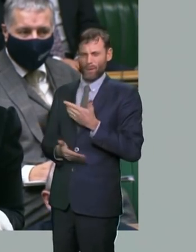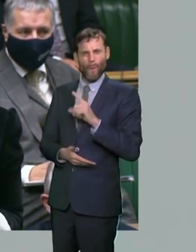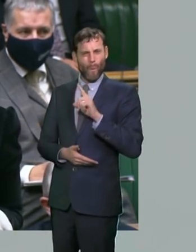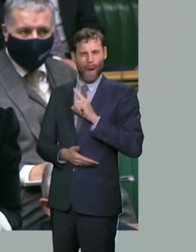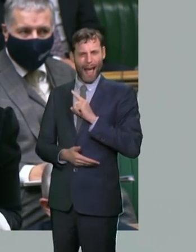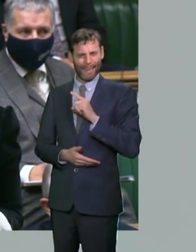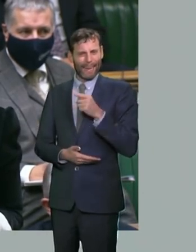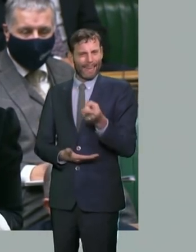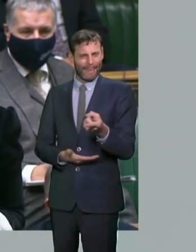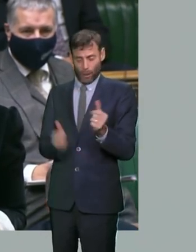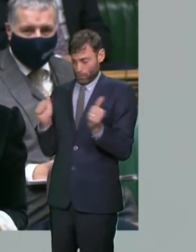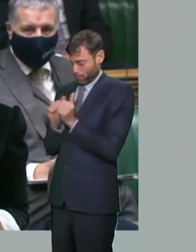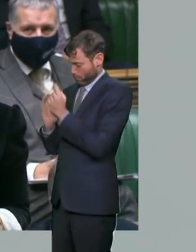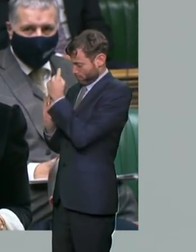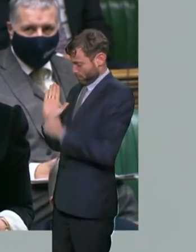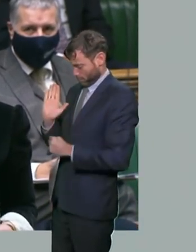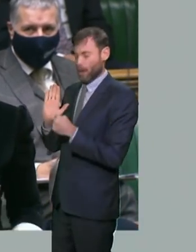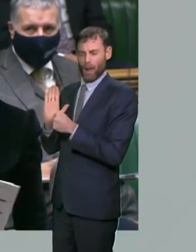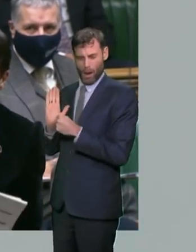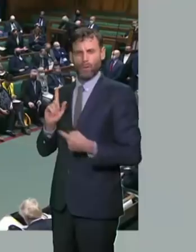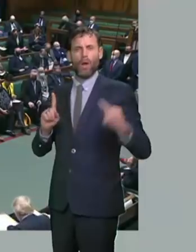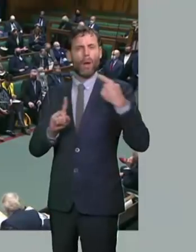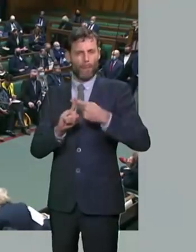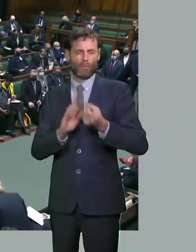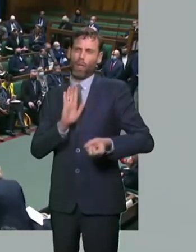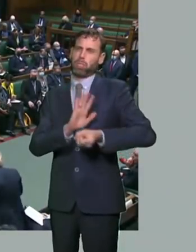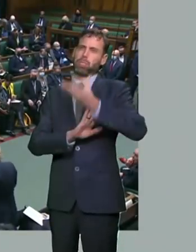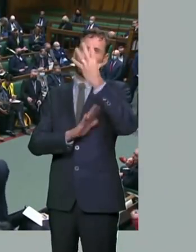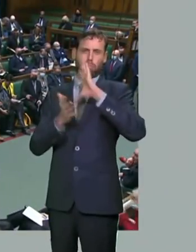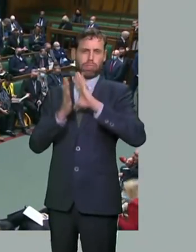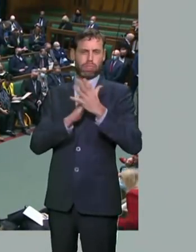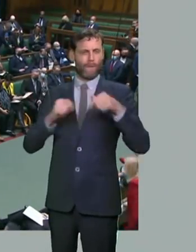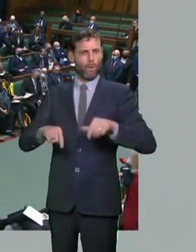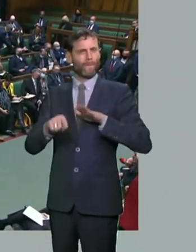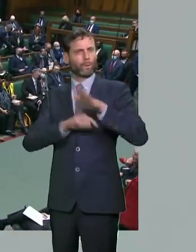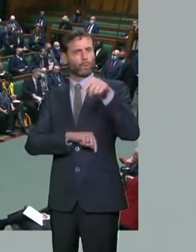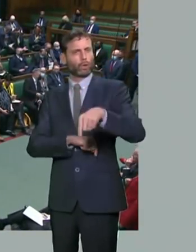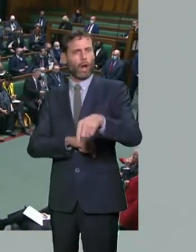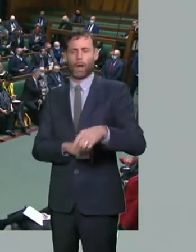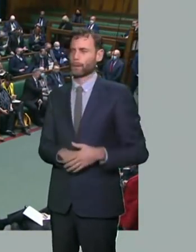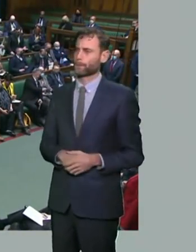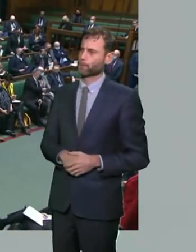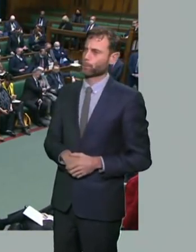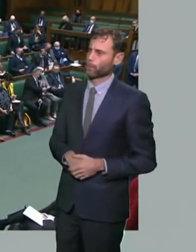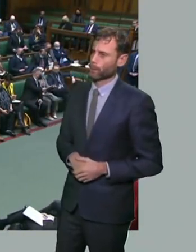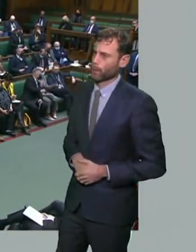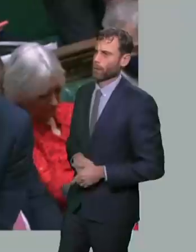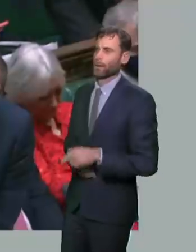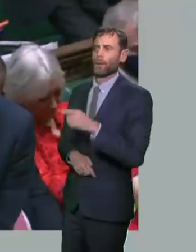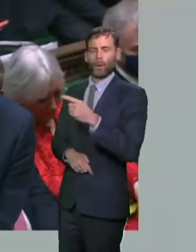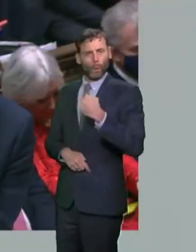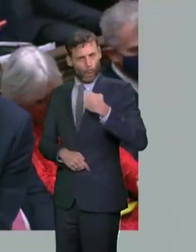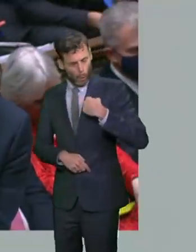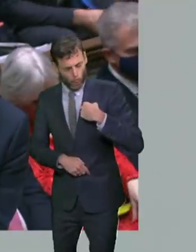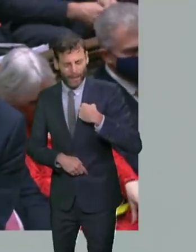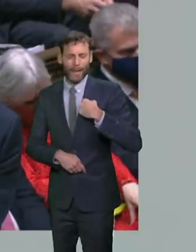speech, but for losing the future of our children? Prime Minister. Mr. Speaker, we are not only